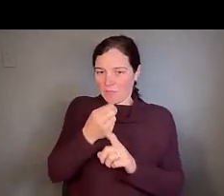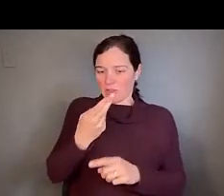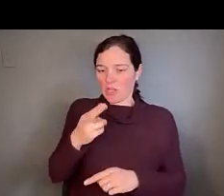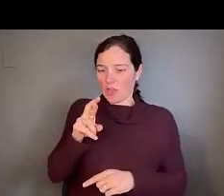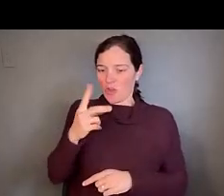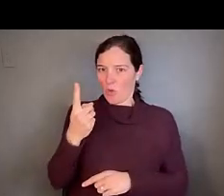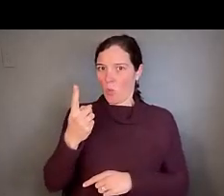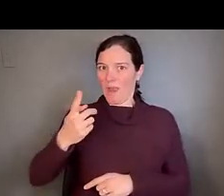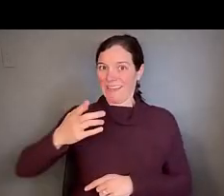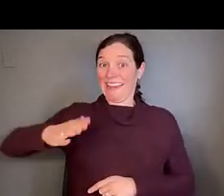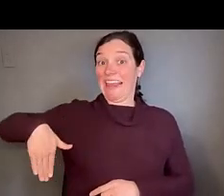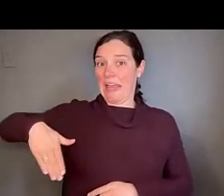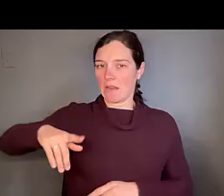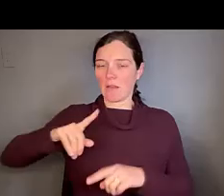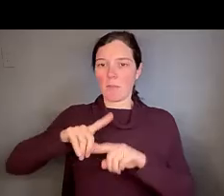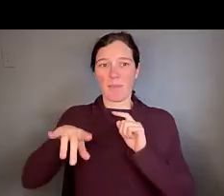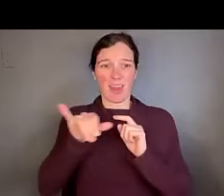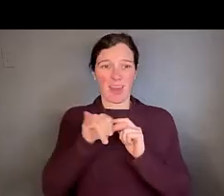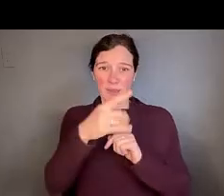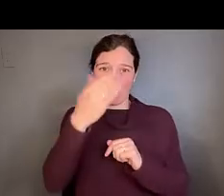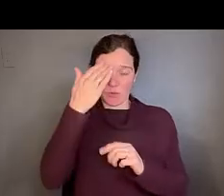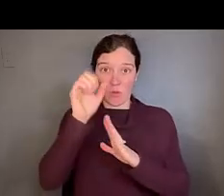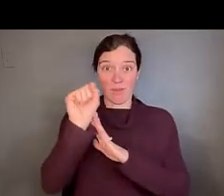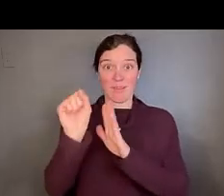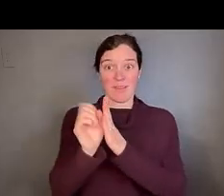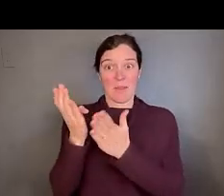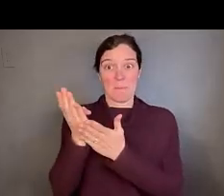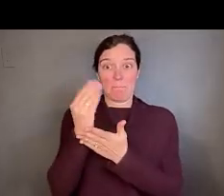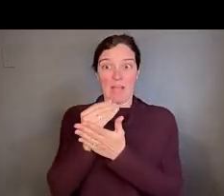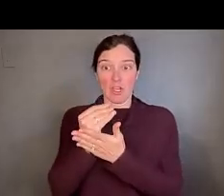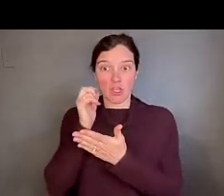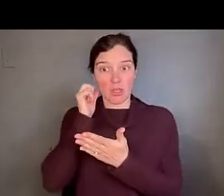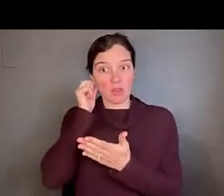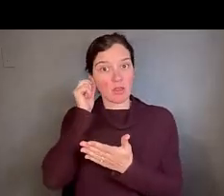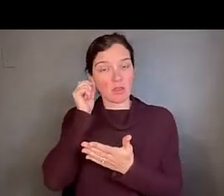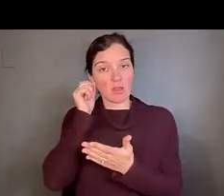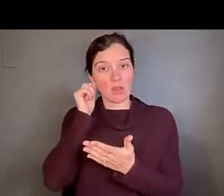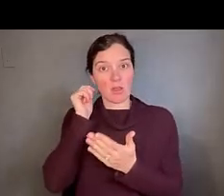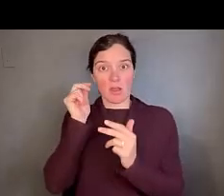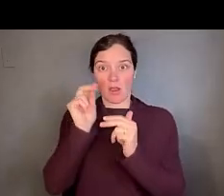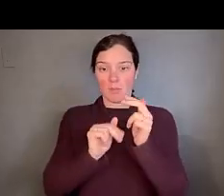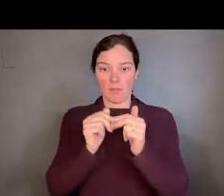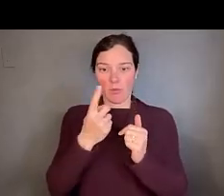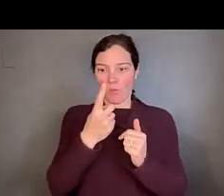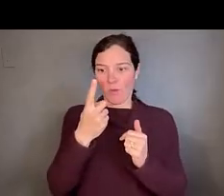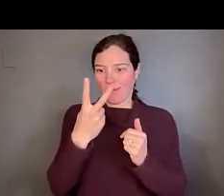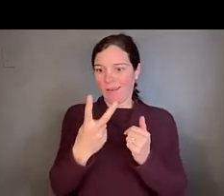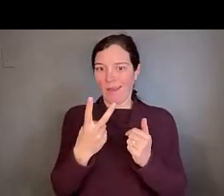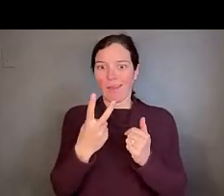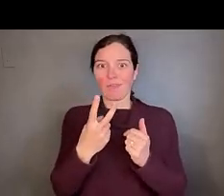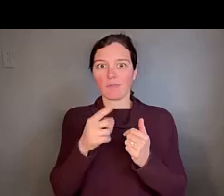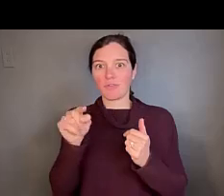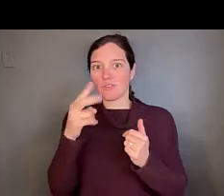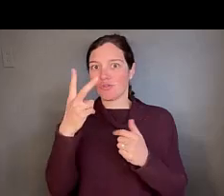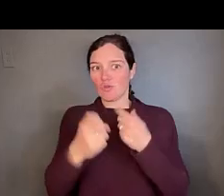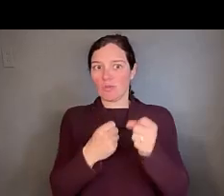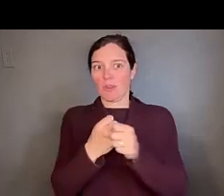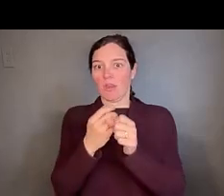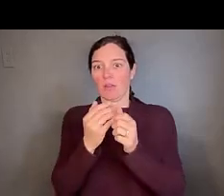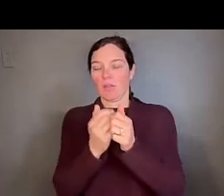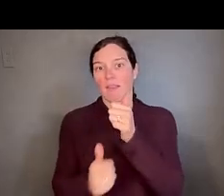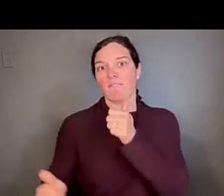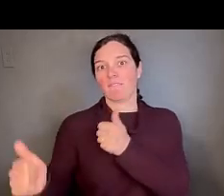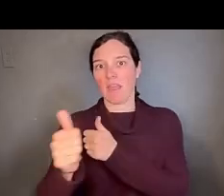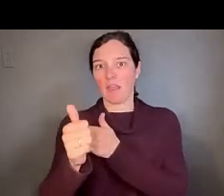yet. But as you know, state budgets are built a year and a half to 2 years in advance. We